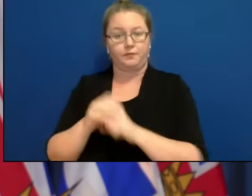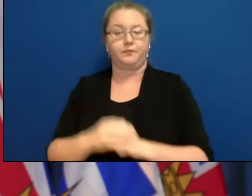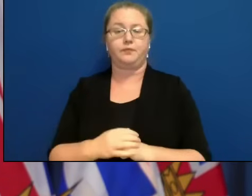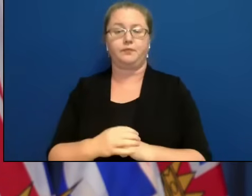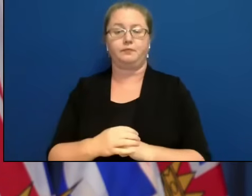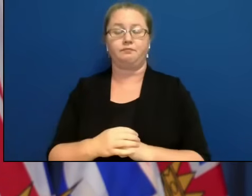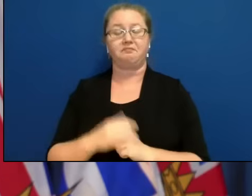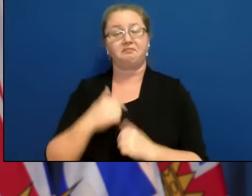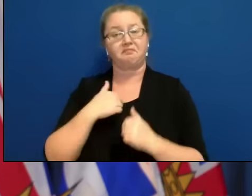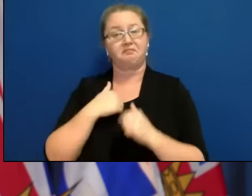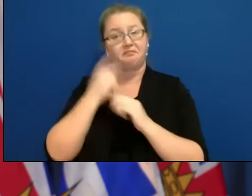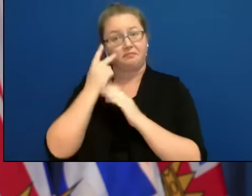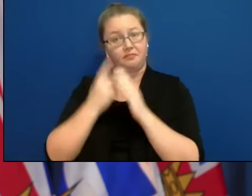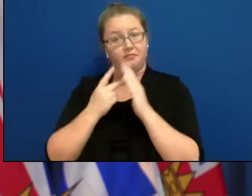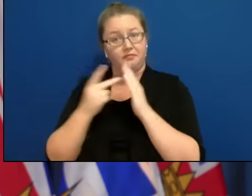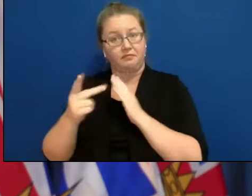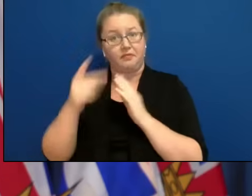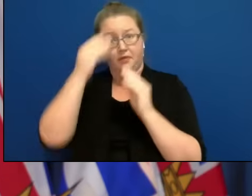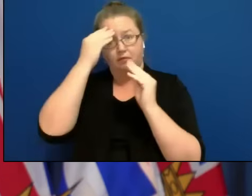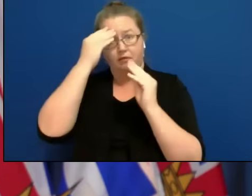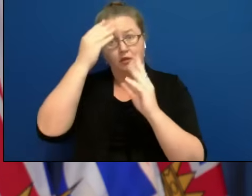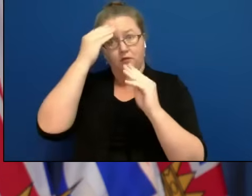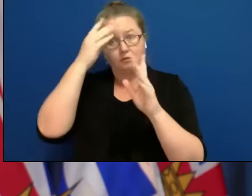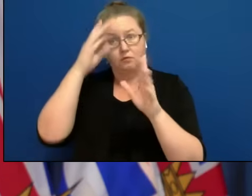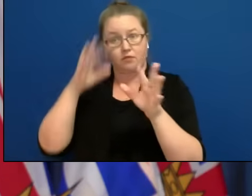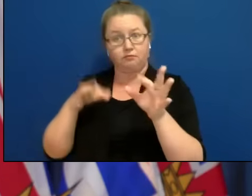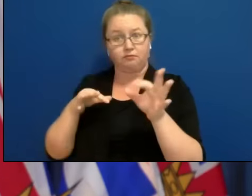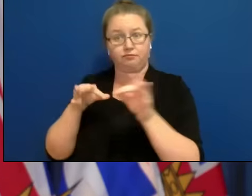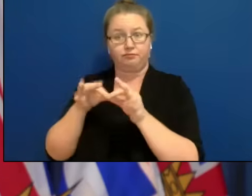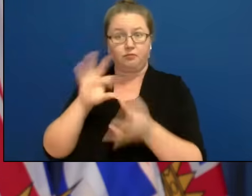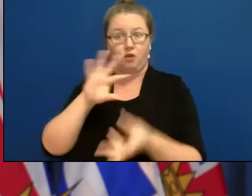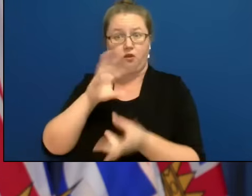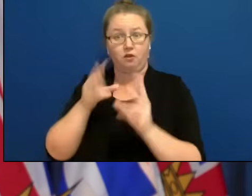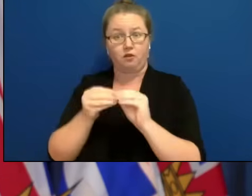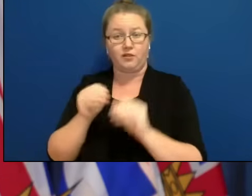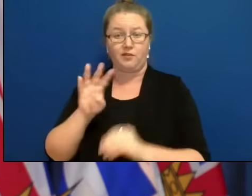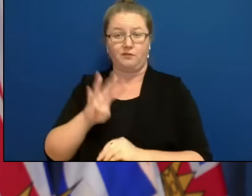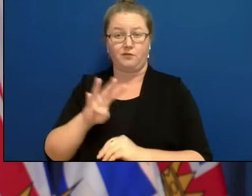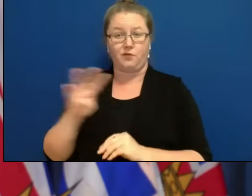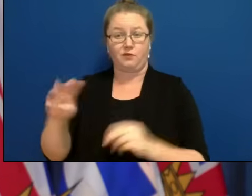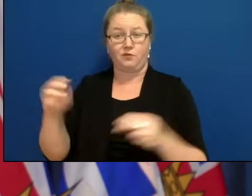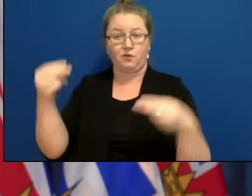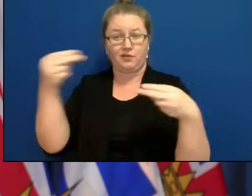I would expect that it will take a little bit of time. I think there are 44 slides,